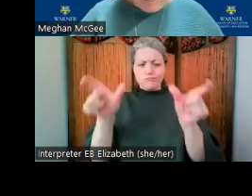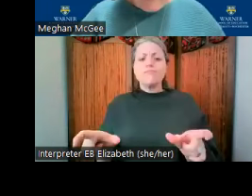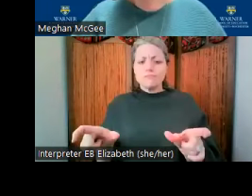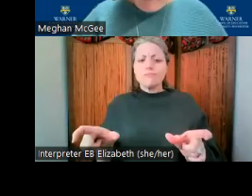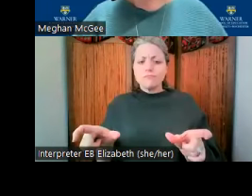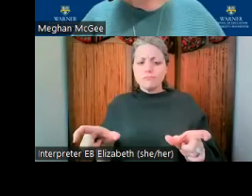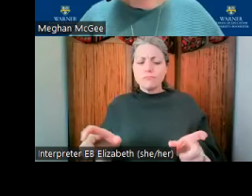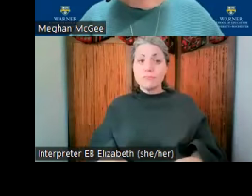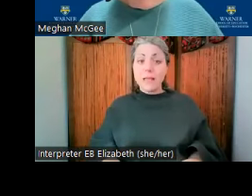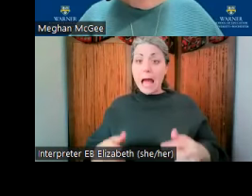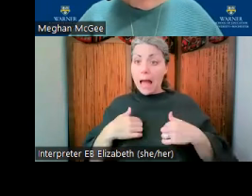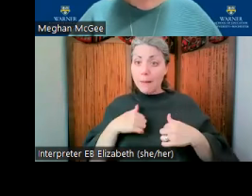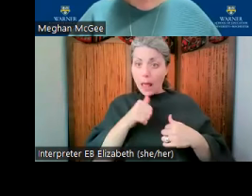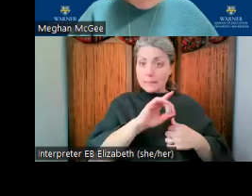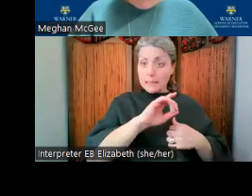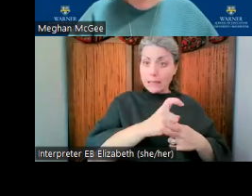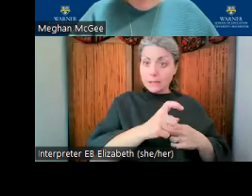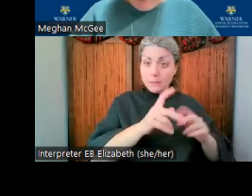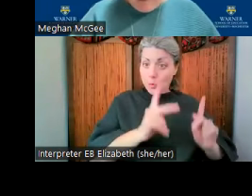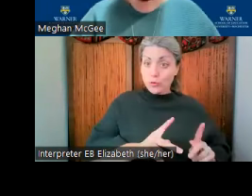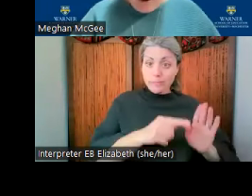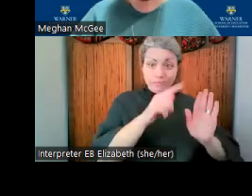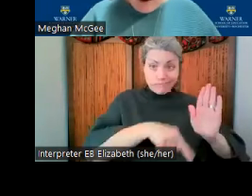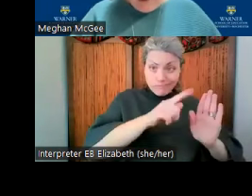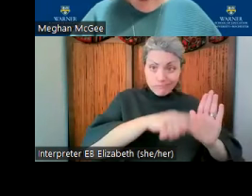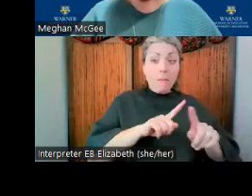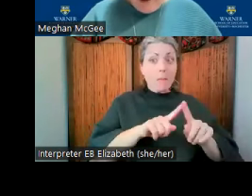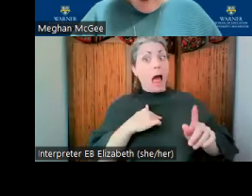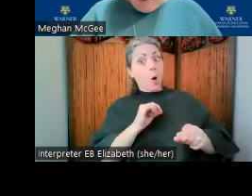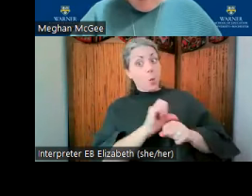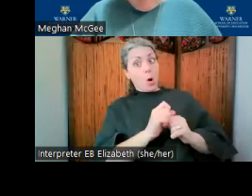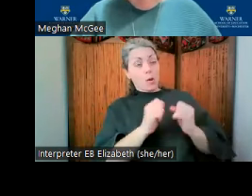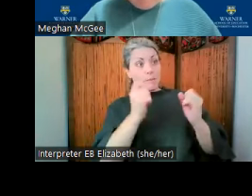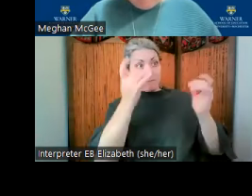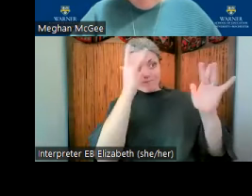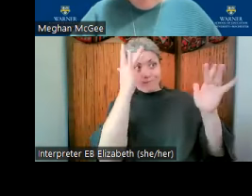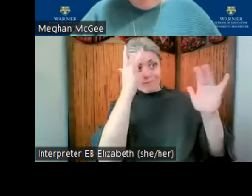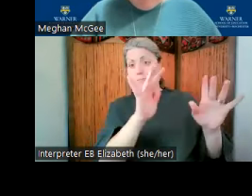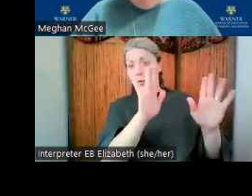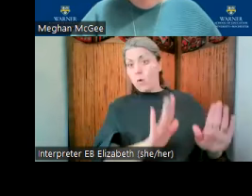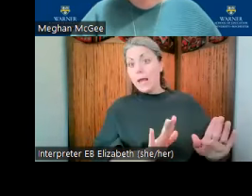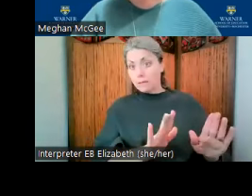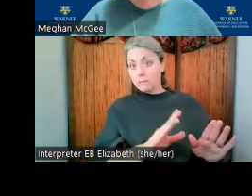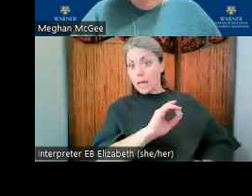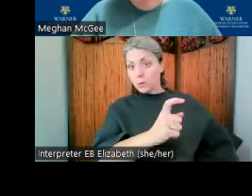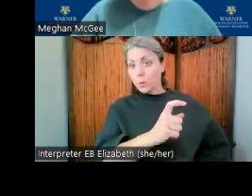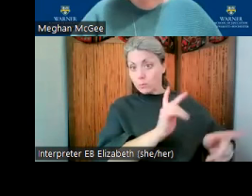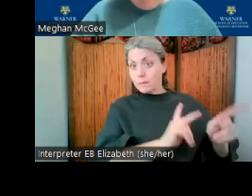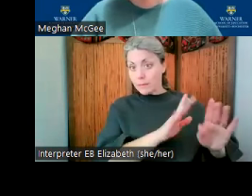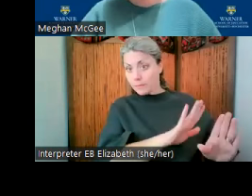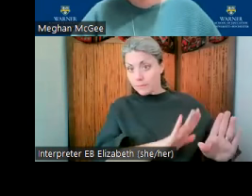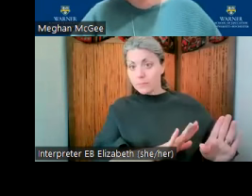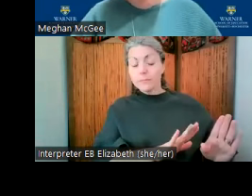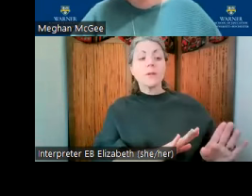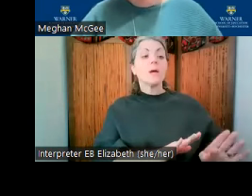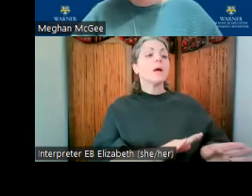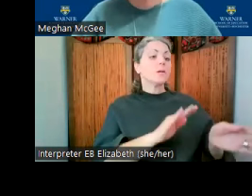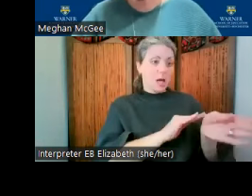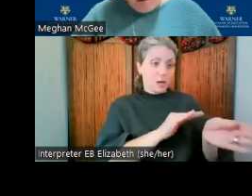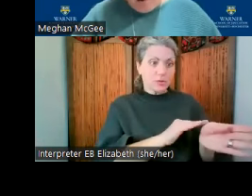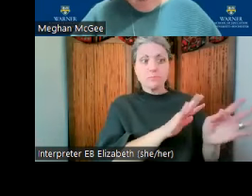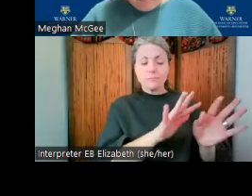like I said, I'm not a diagnostician, but I work with some really exceptional ones. And what children experience in the real